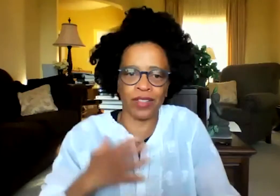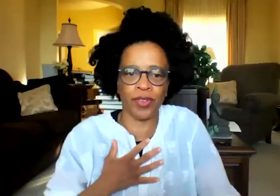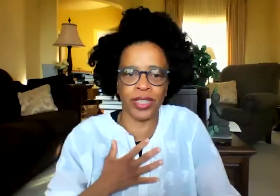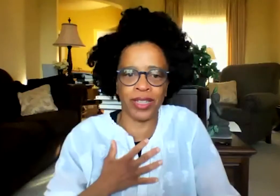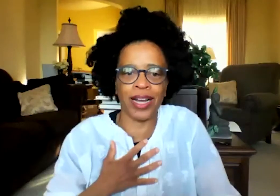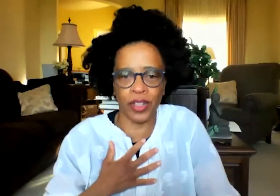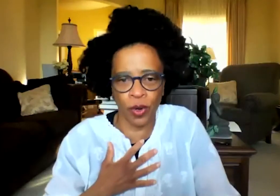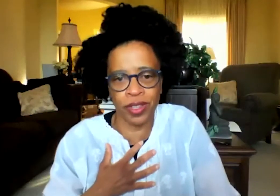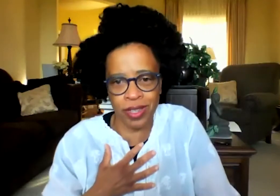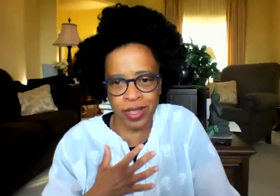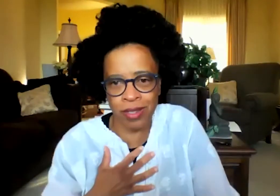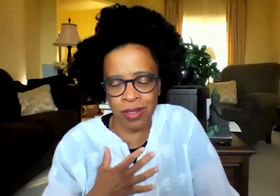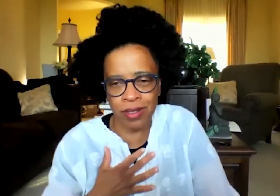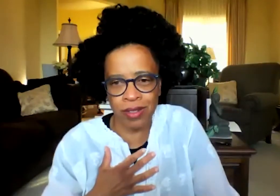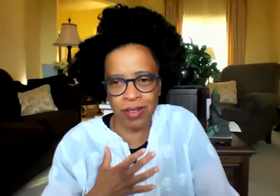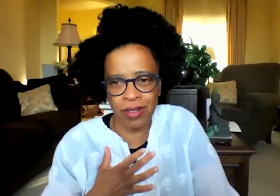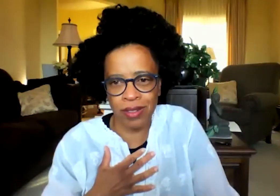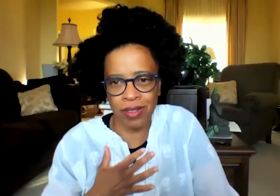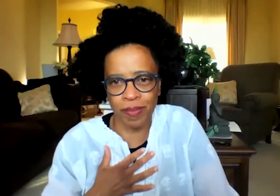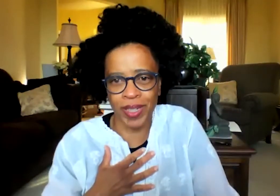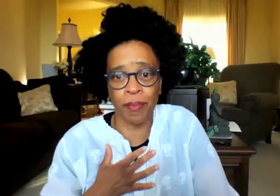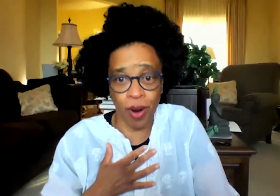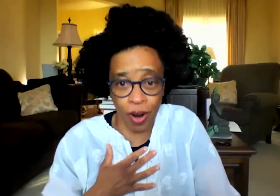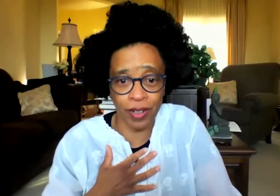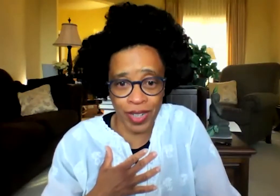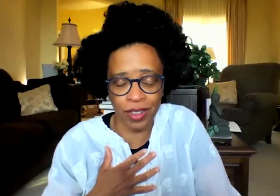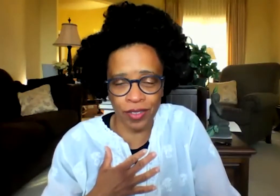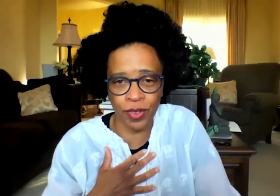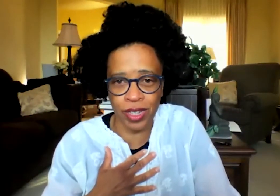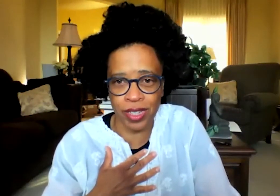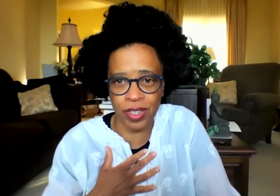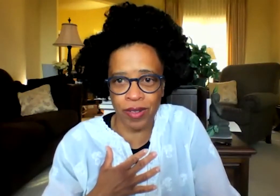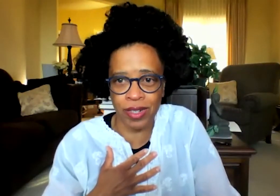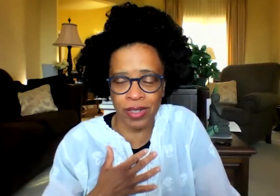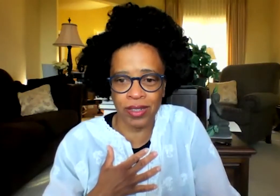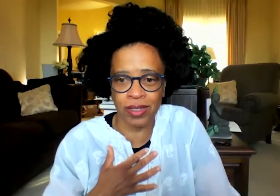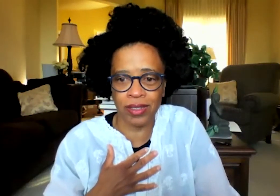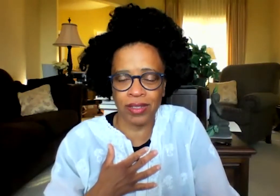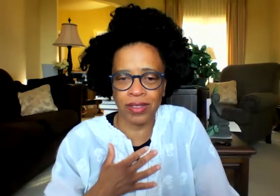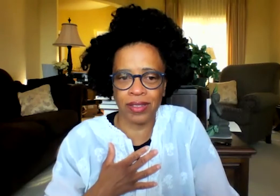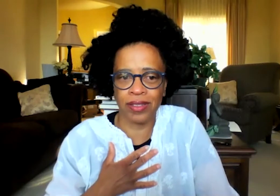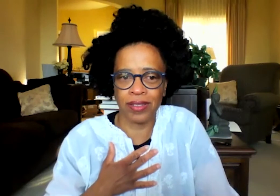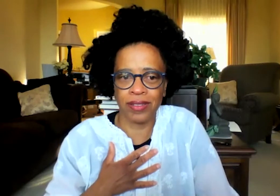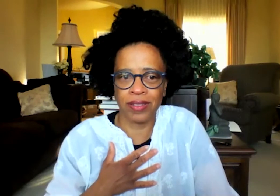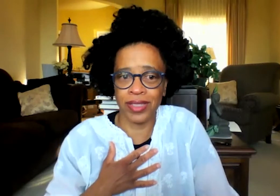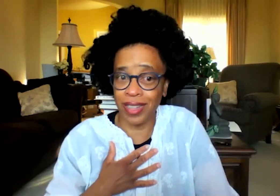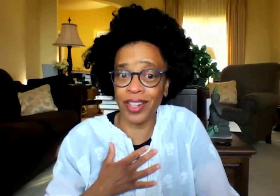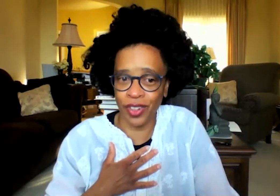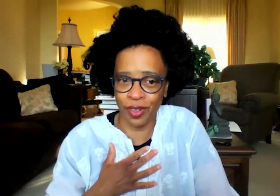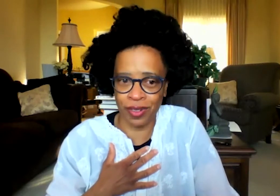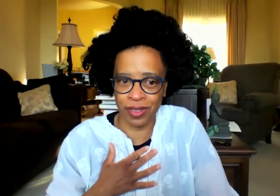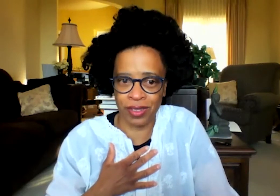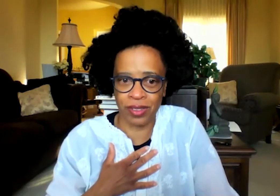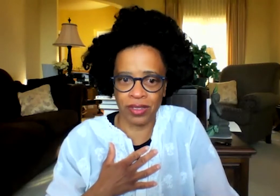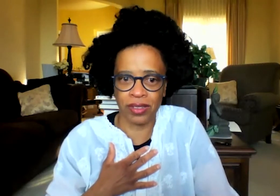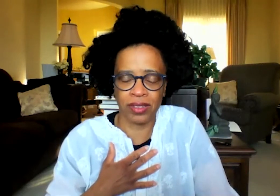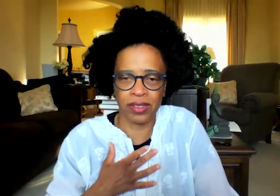from California. I know this. It's been a part of California's history. It's not